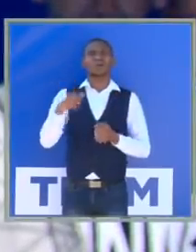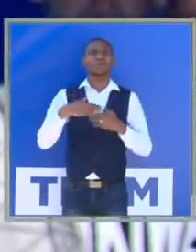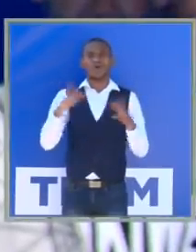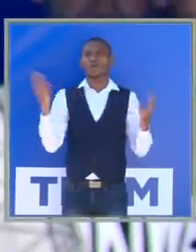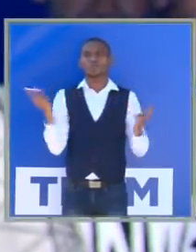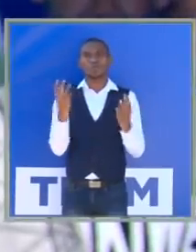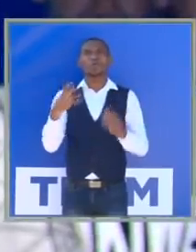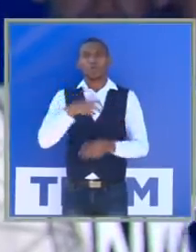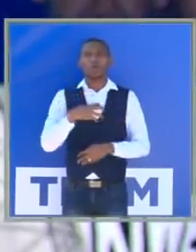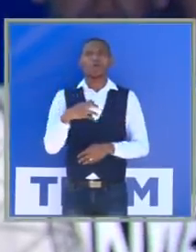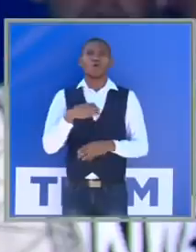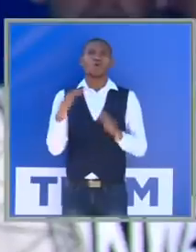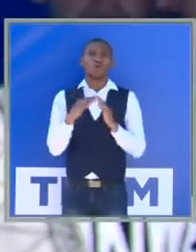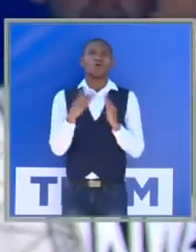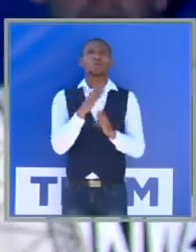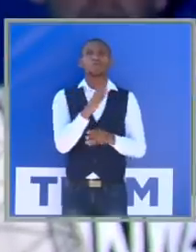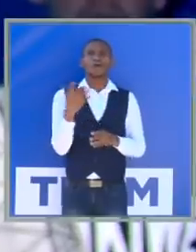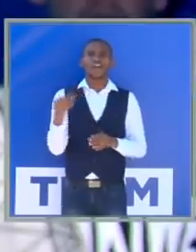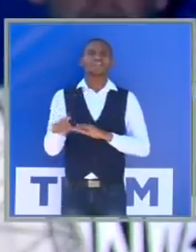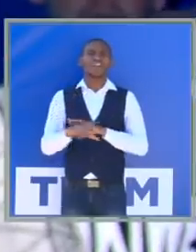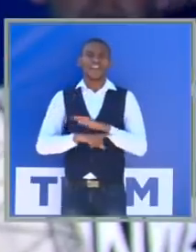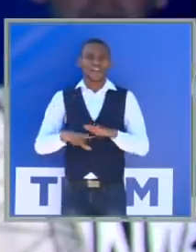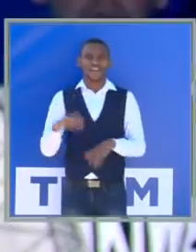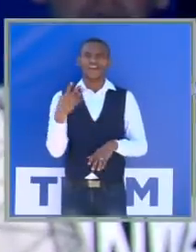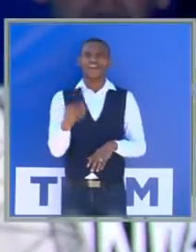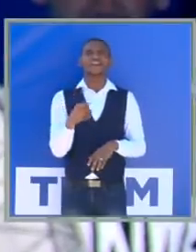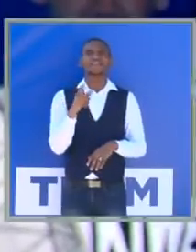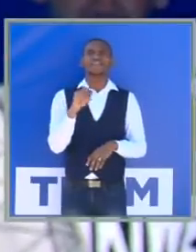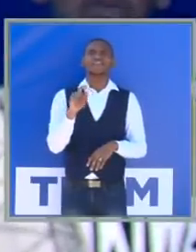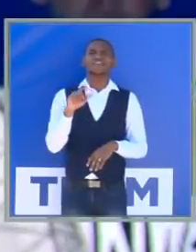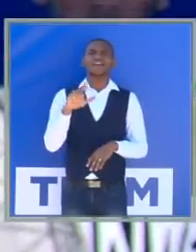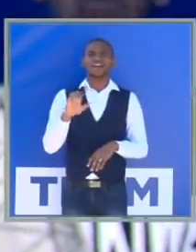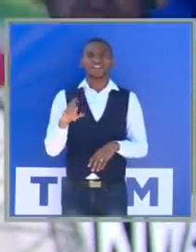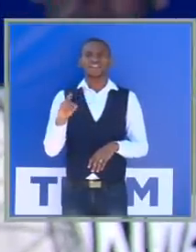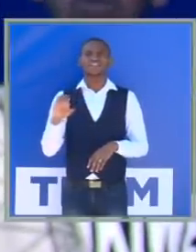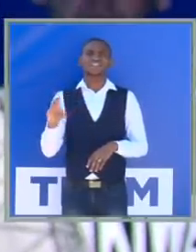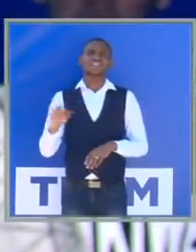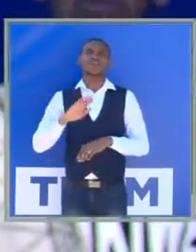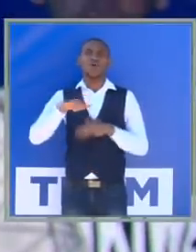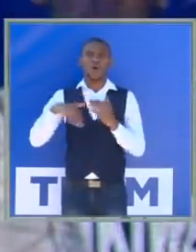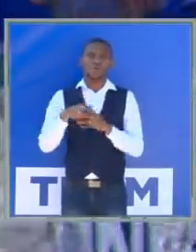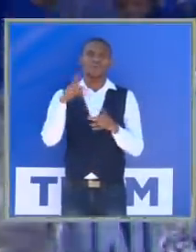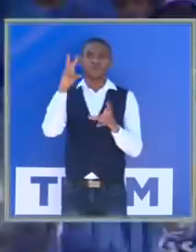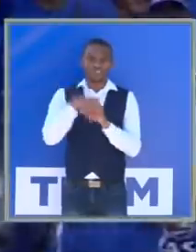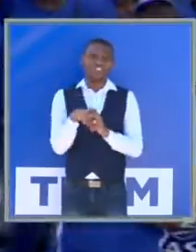people own homes, they own land, they own title, all within this Constitution.